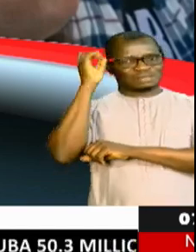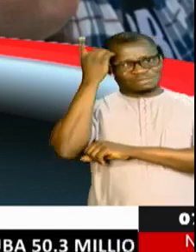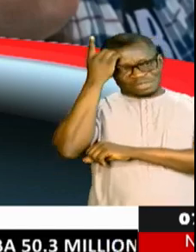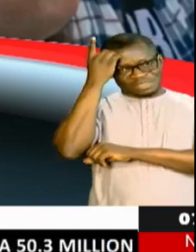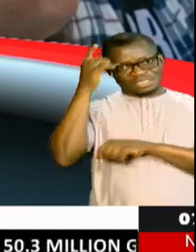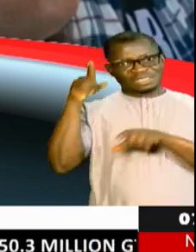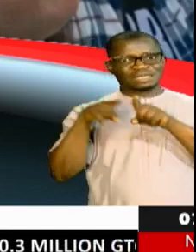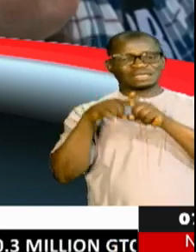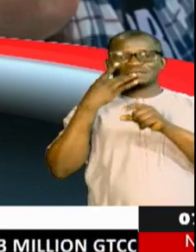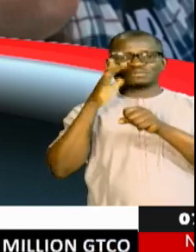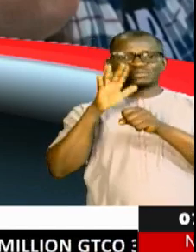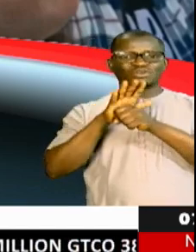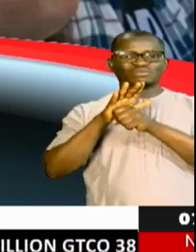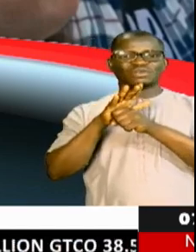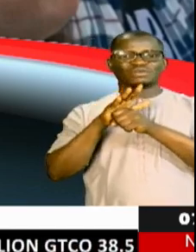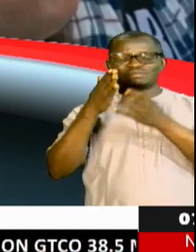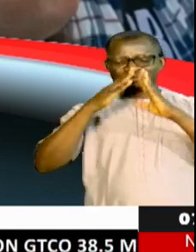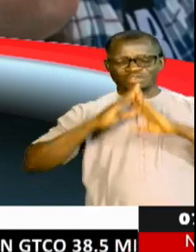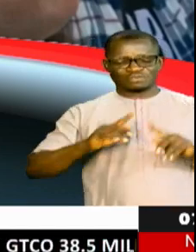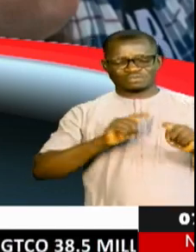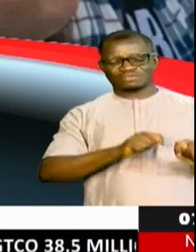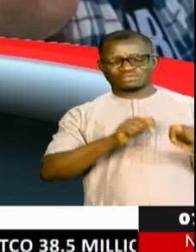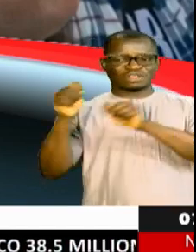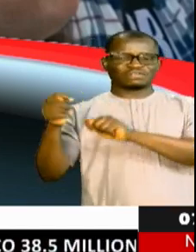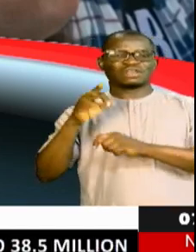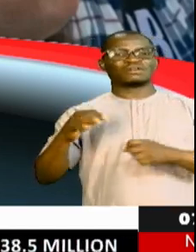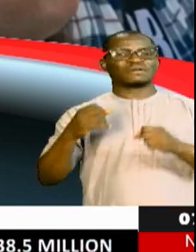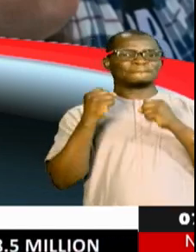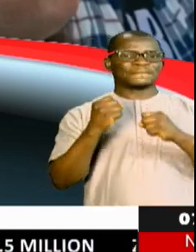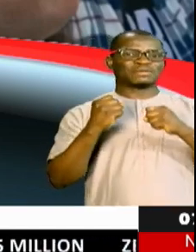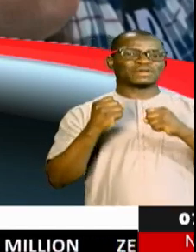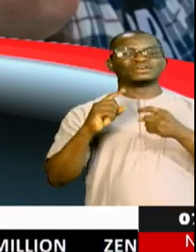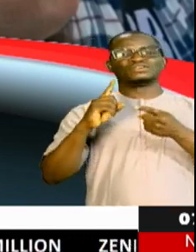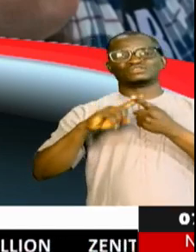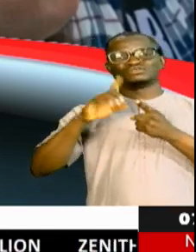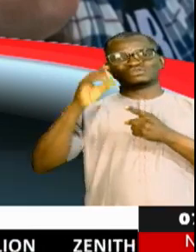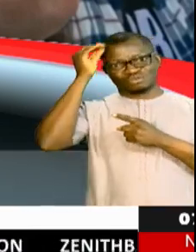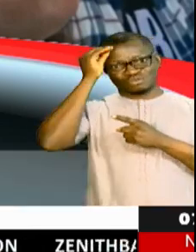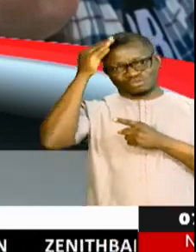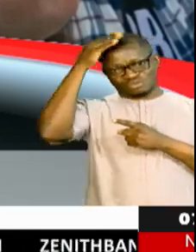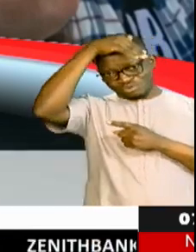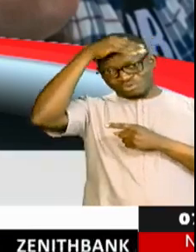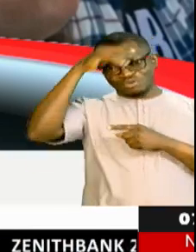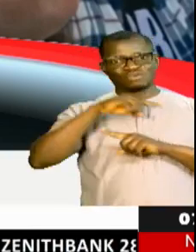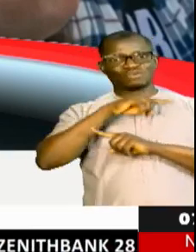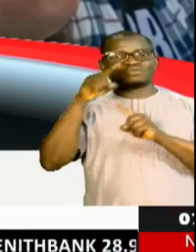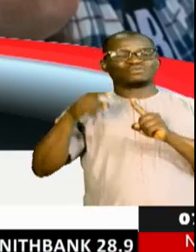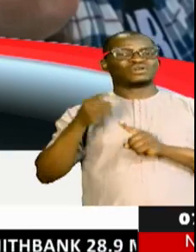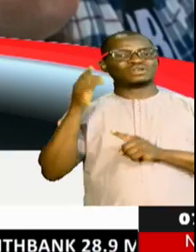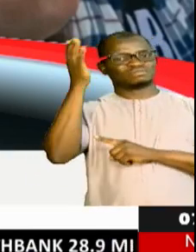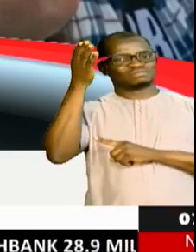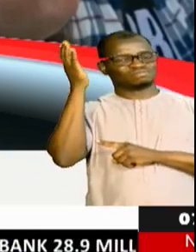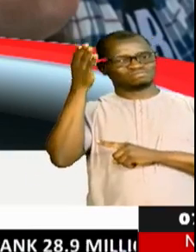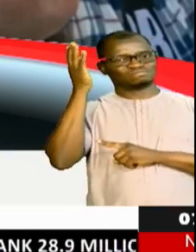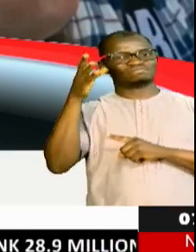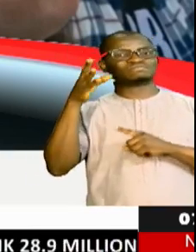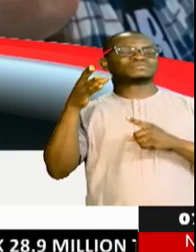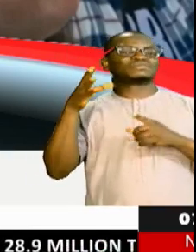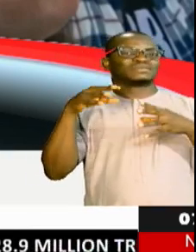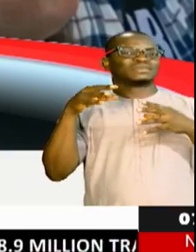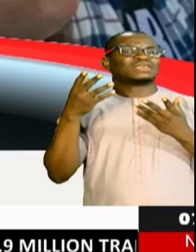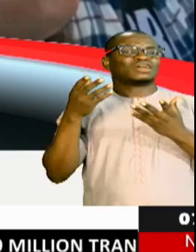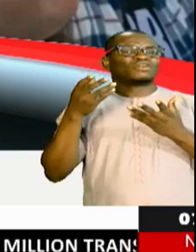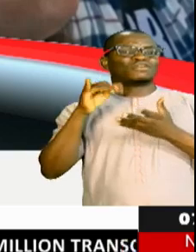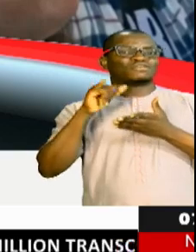has promised a peaceful transfer of power to Donald Trump while delivering her concession speech, delivering